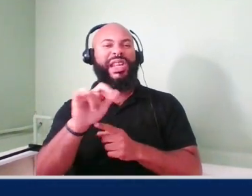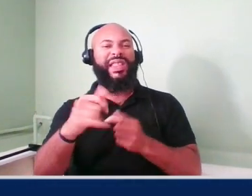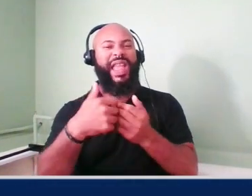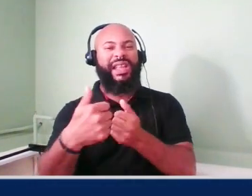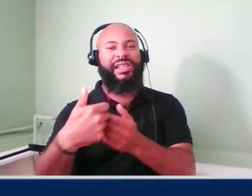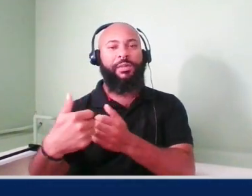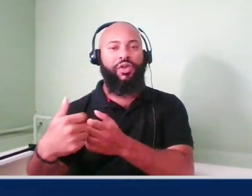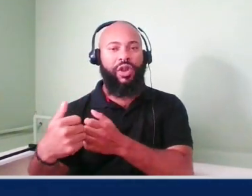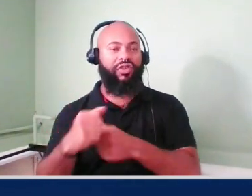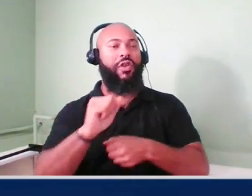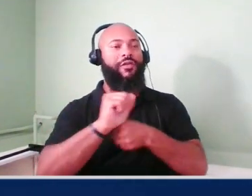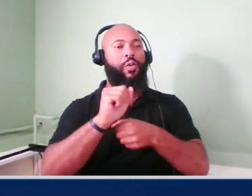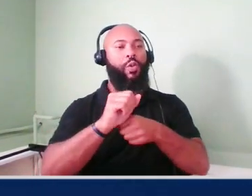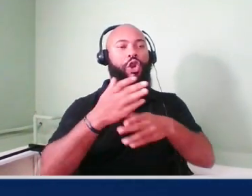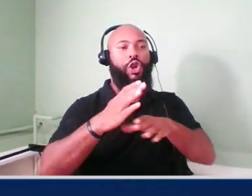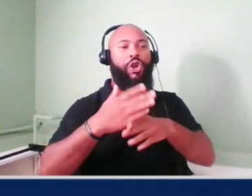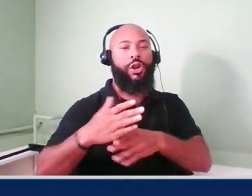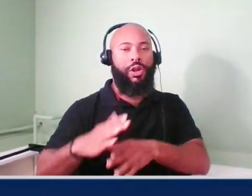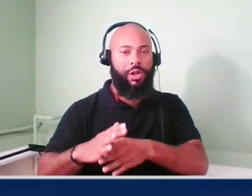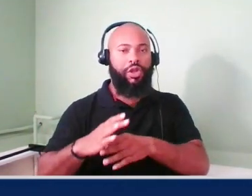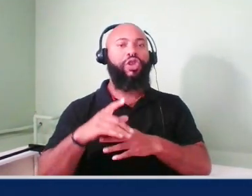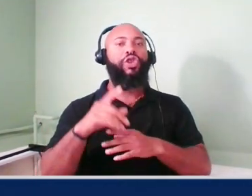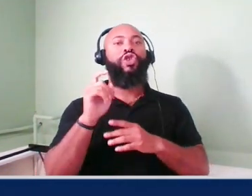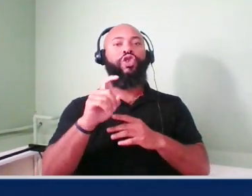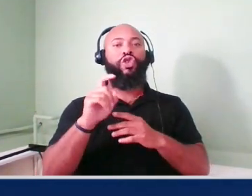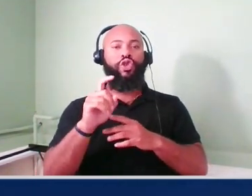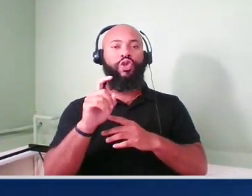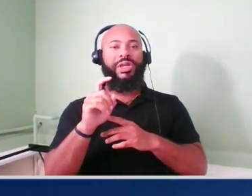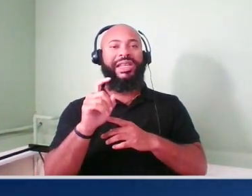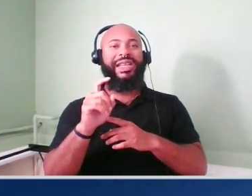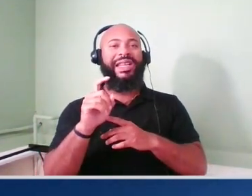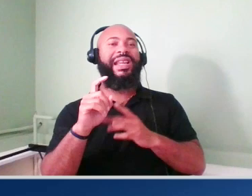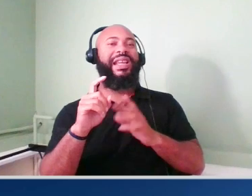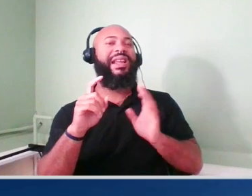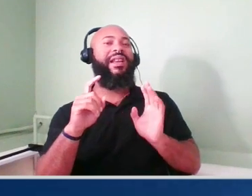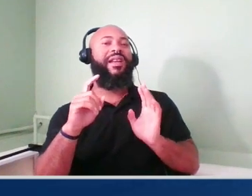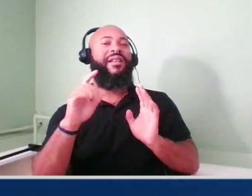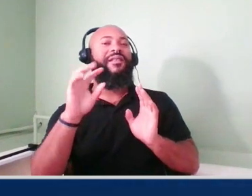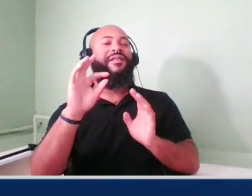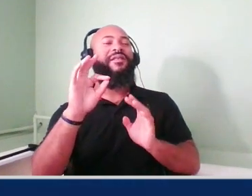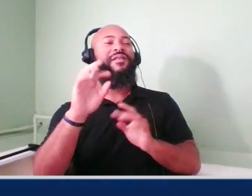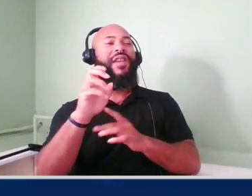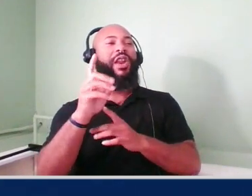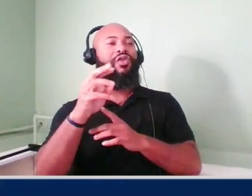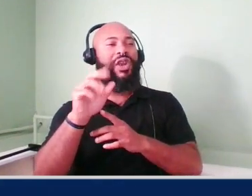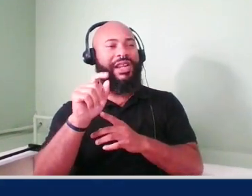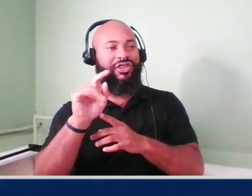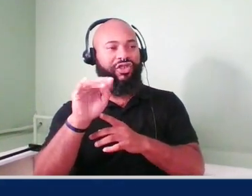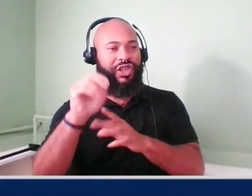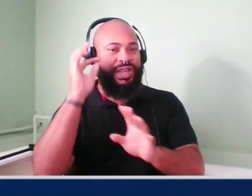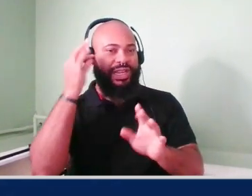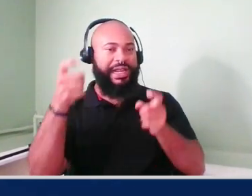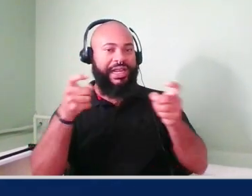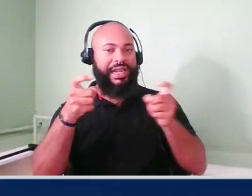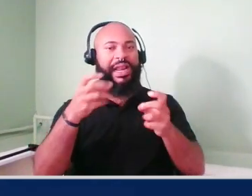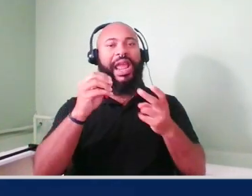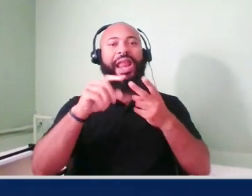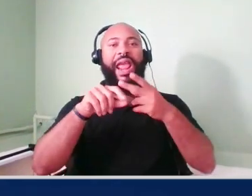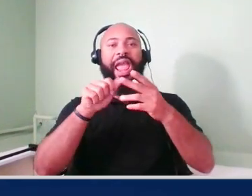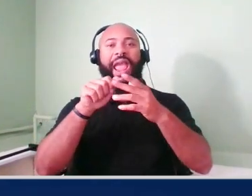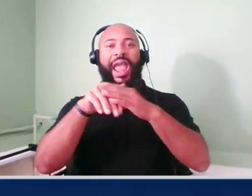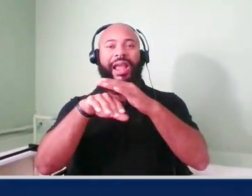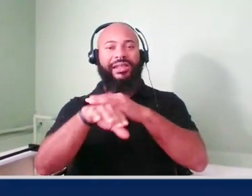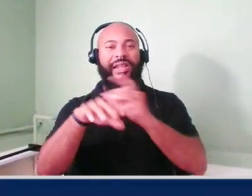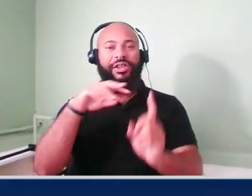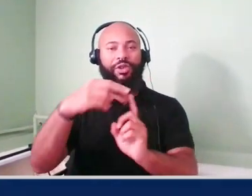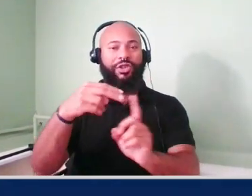workloads. You need segregation from a federation or accessing perspective, right? And the best way to do that with AWS organizations